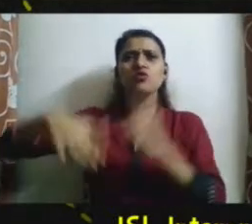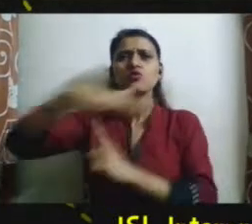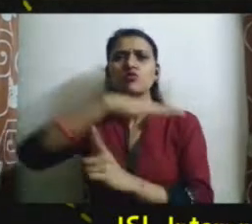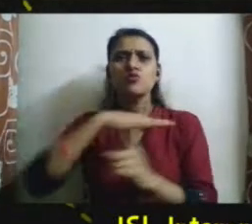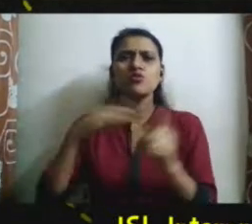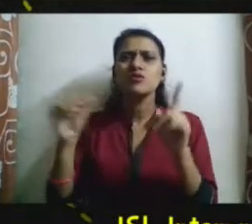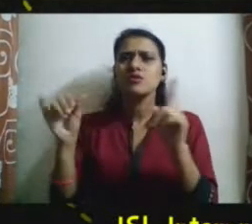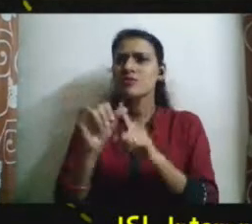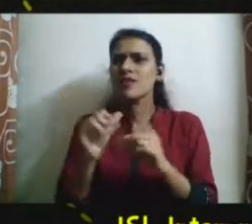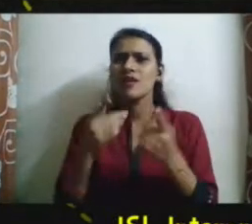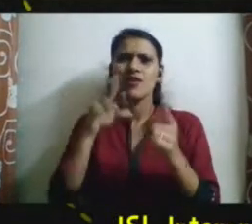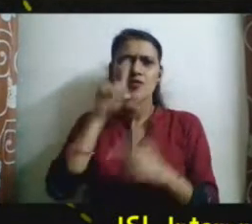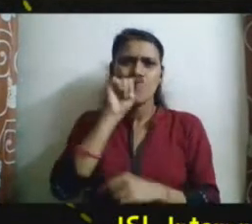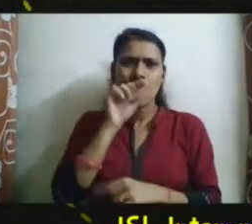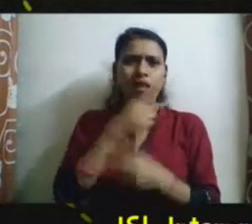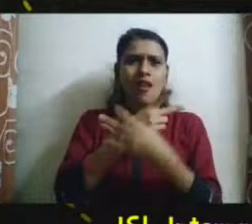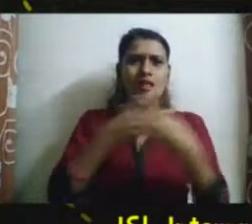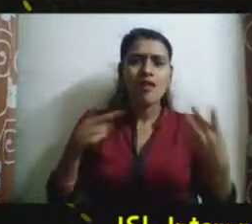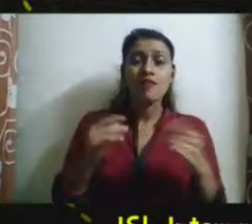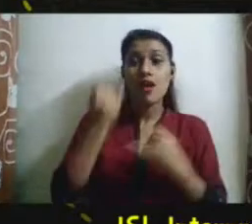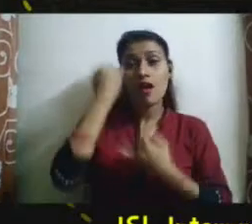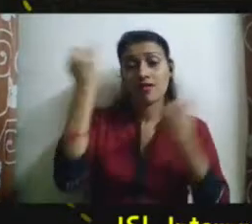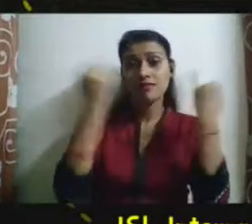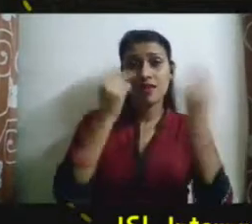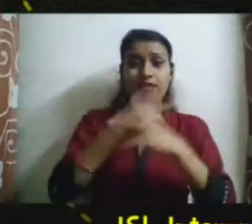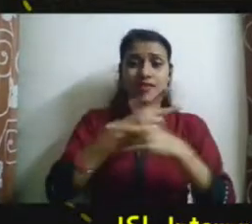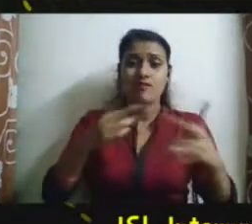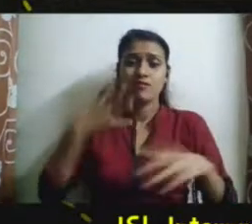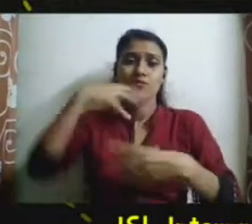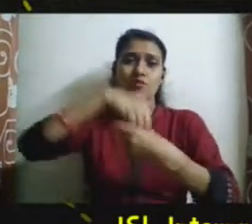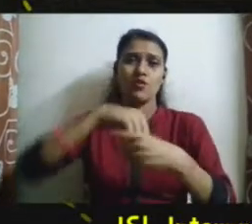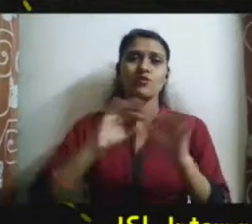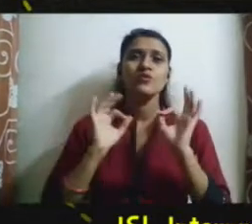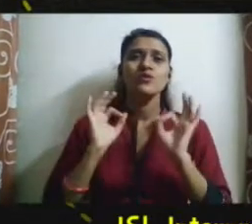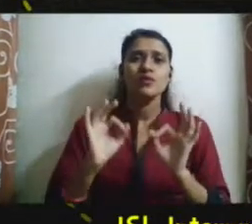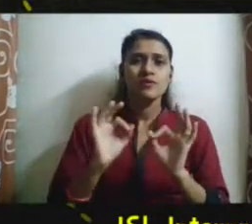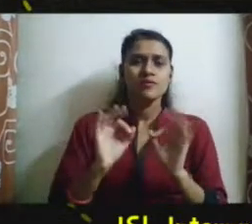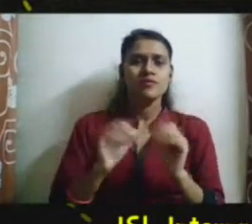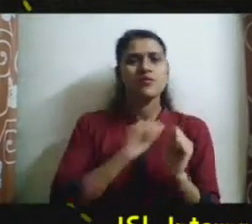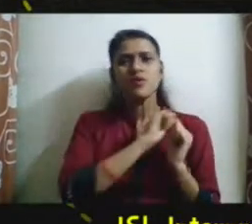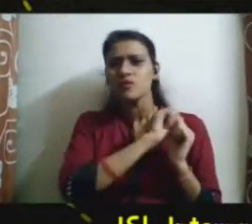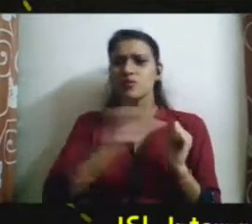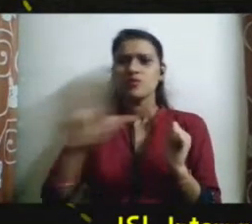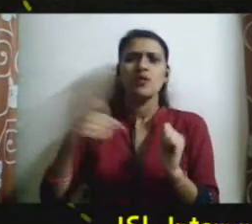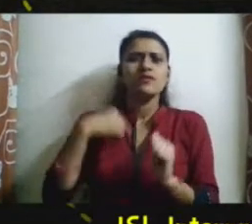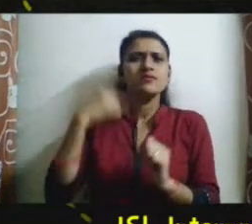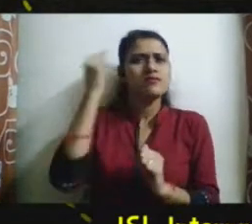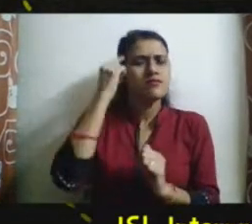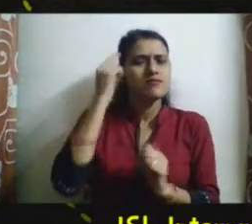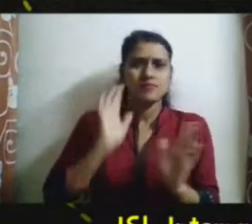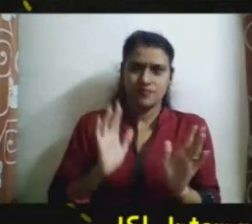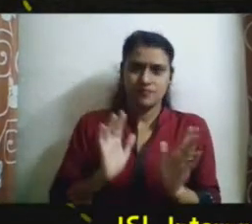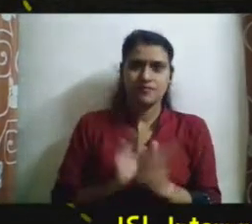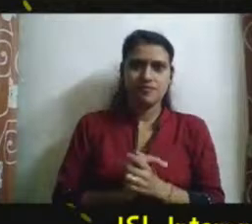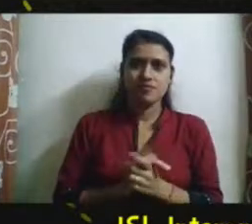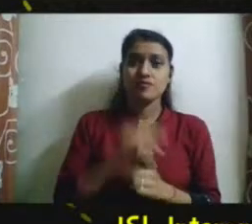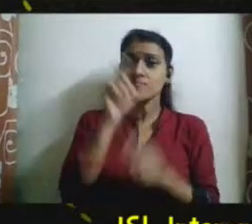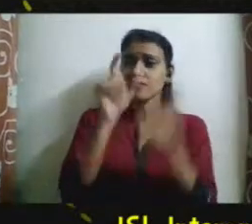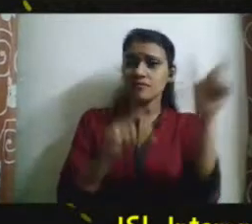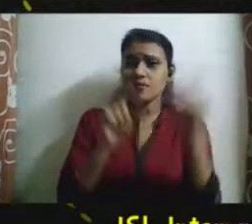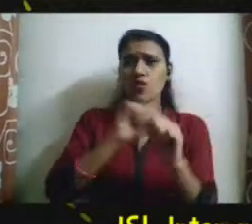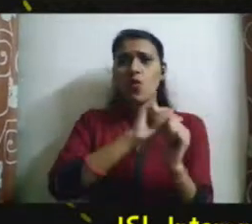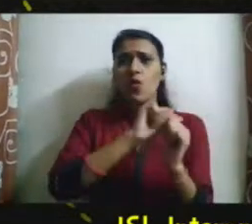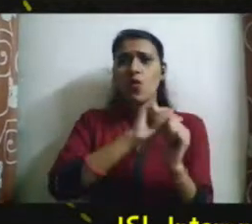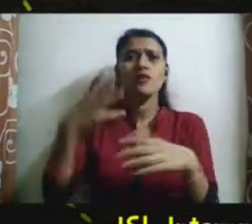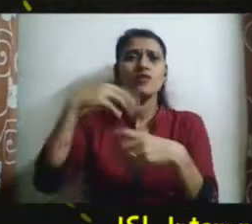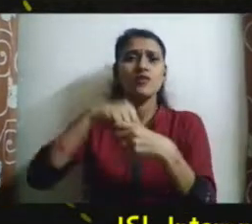ways in which people are engaging with these ideas. And almost everybody, actually, almost everybody who was here at the conference had so